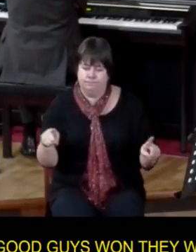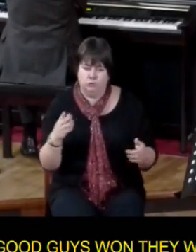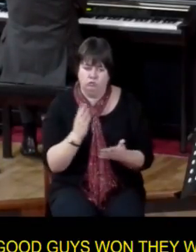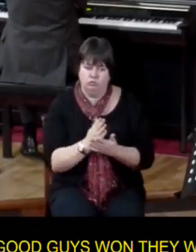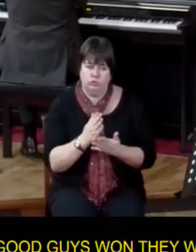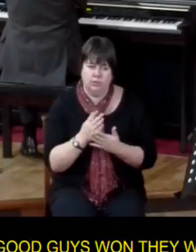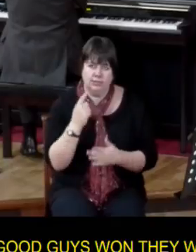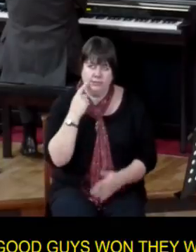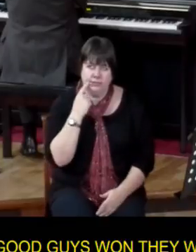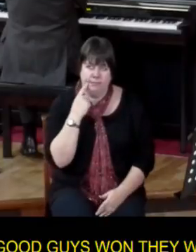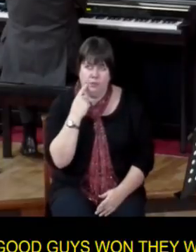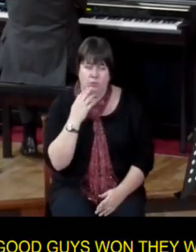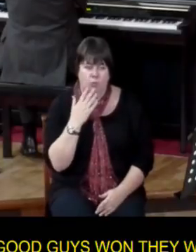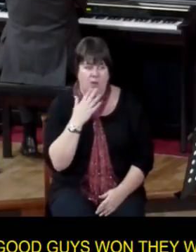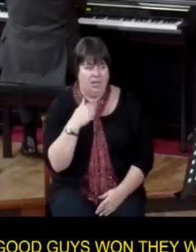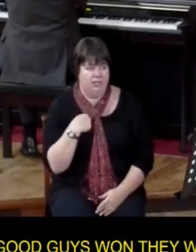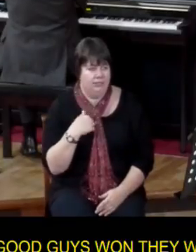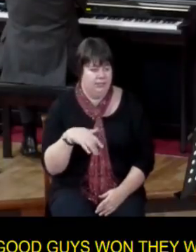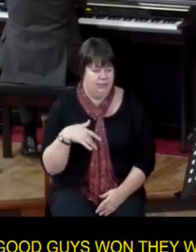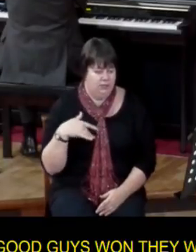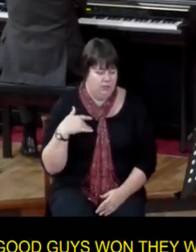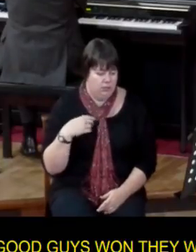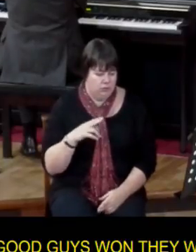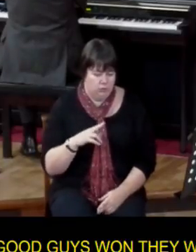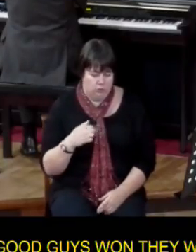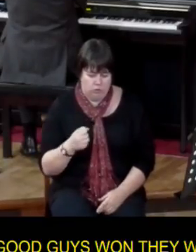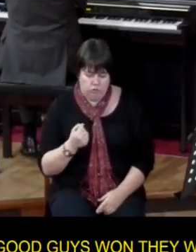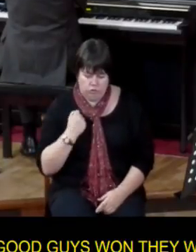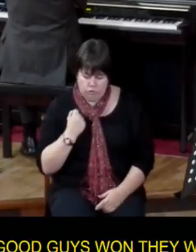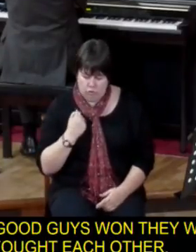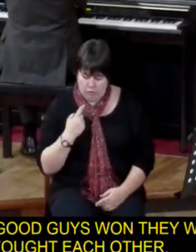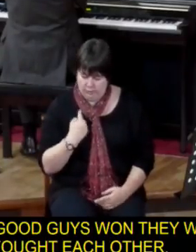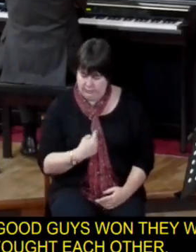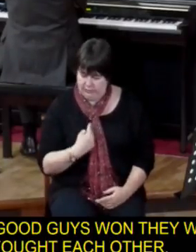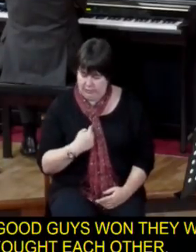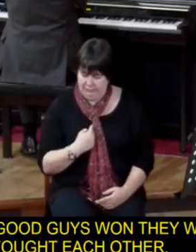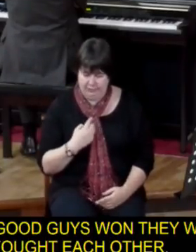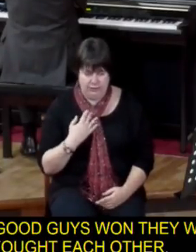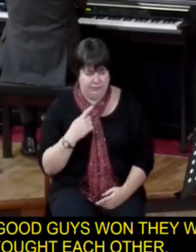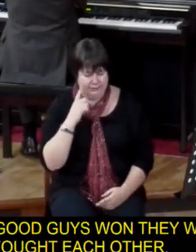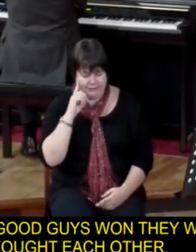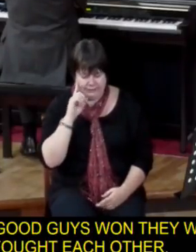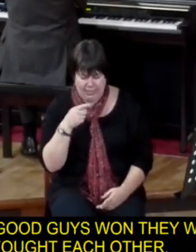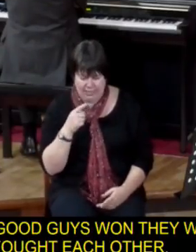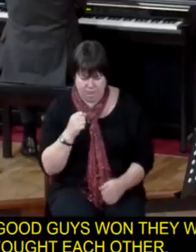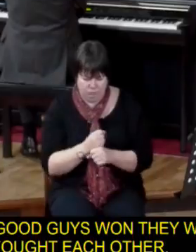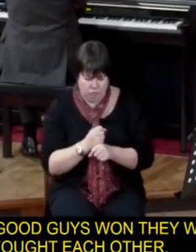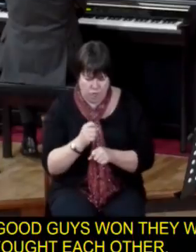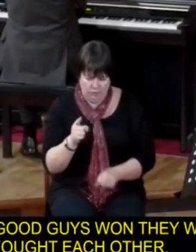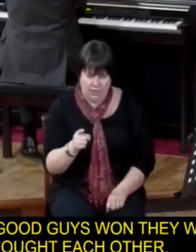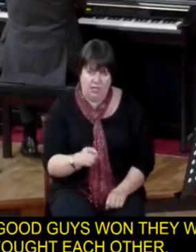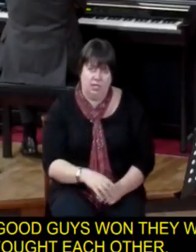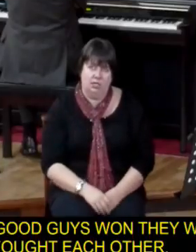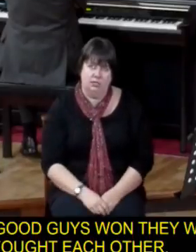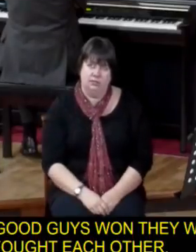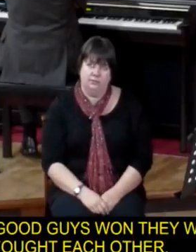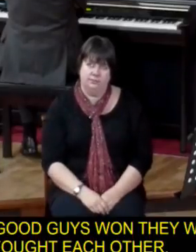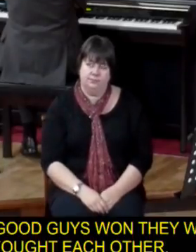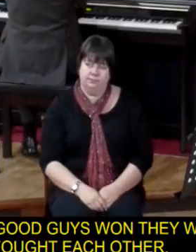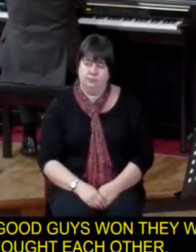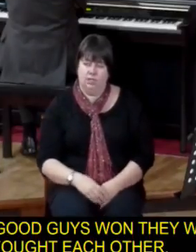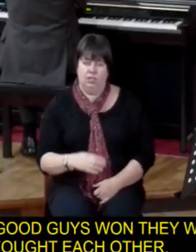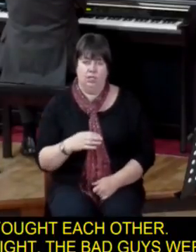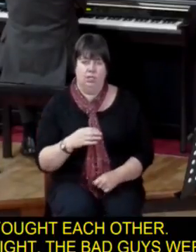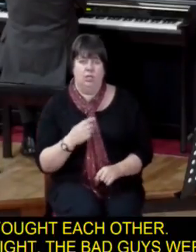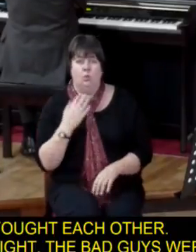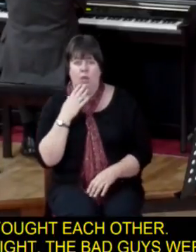That sometimes when you don't feel very strong in yourself, and you don't think you can do something yourself, when you